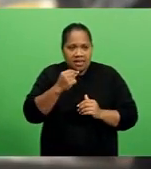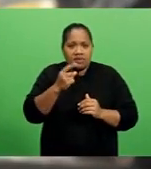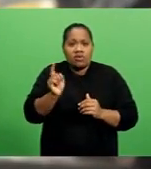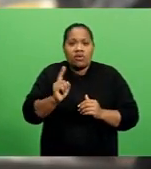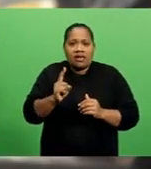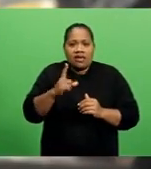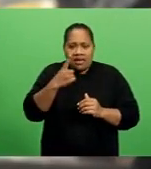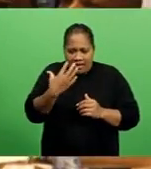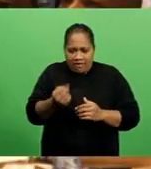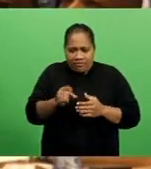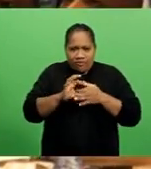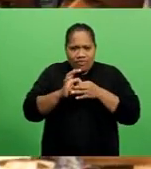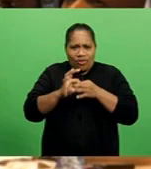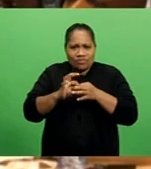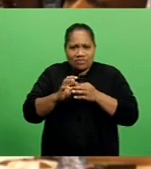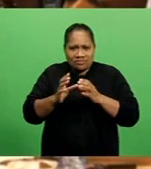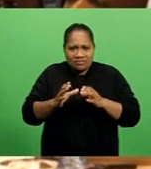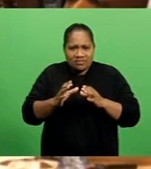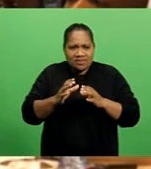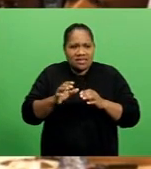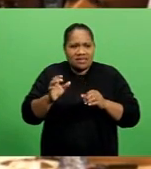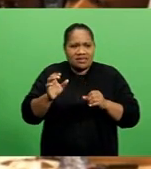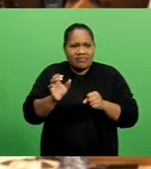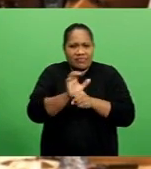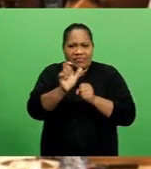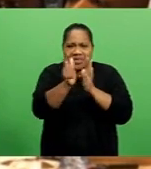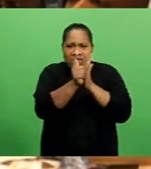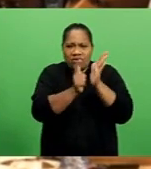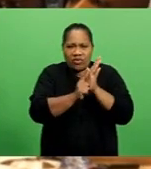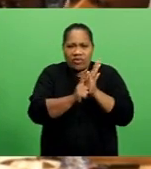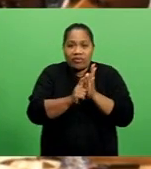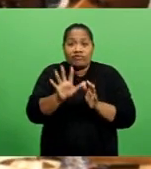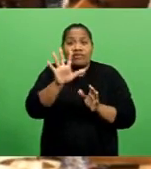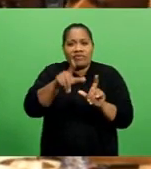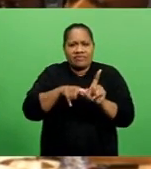to 5 years compared to the current 3 years.